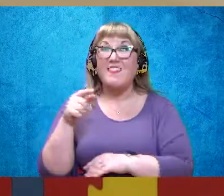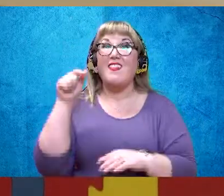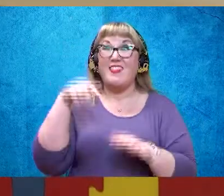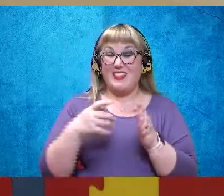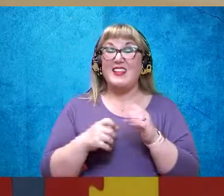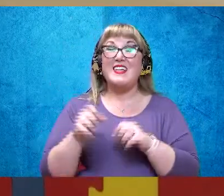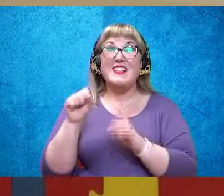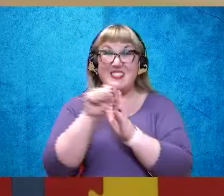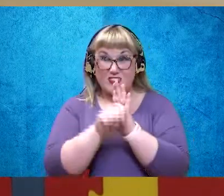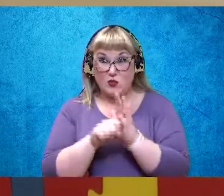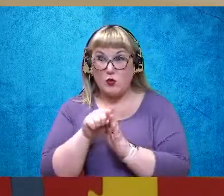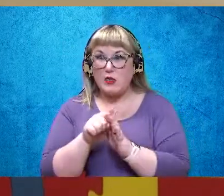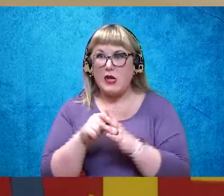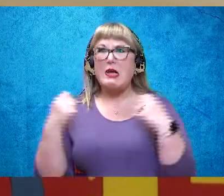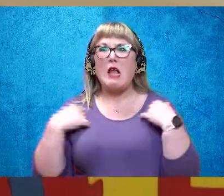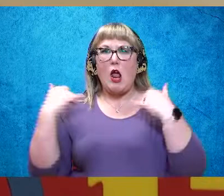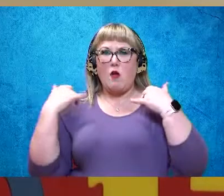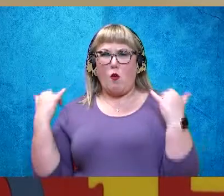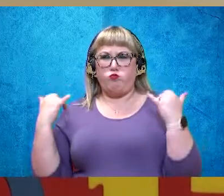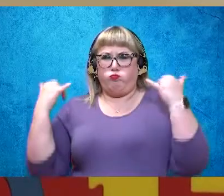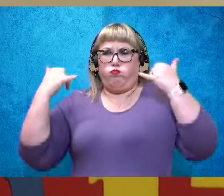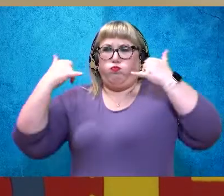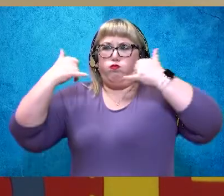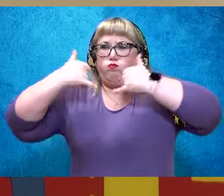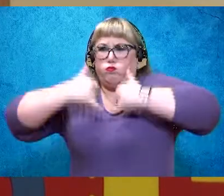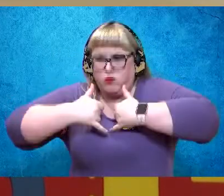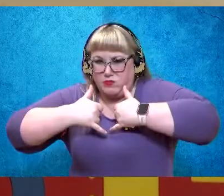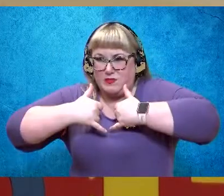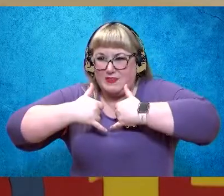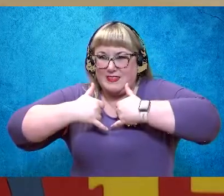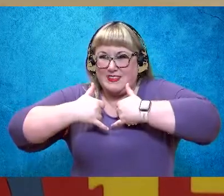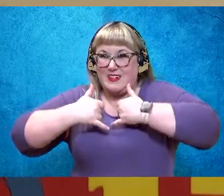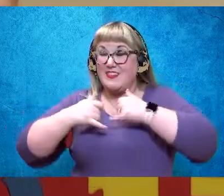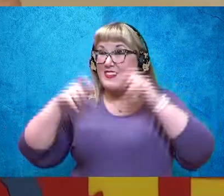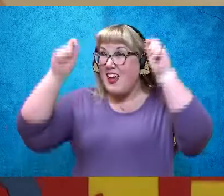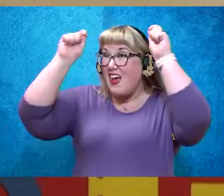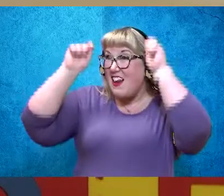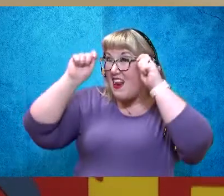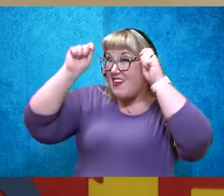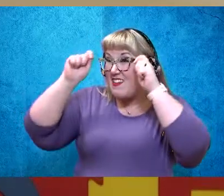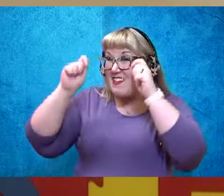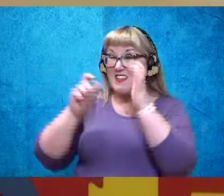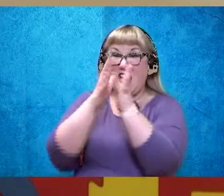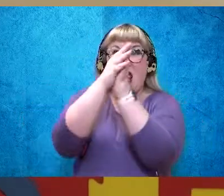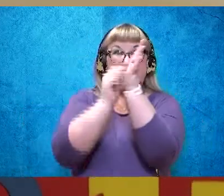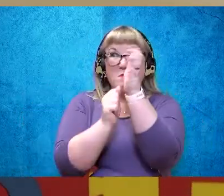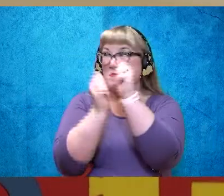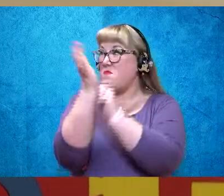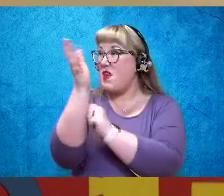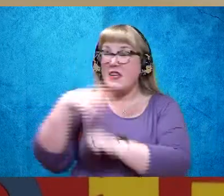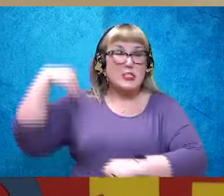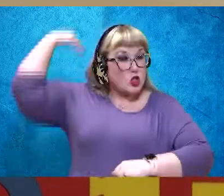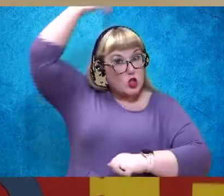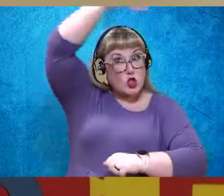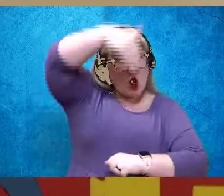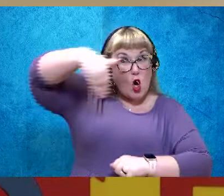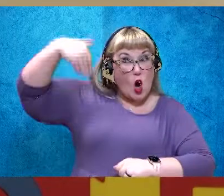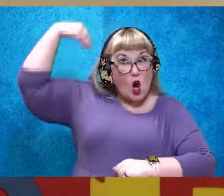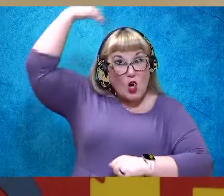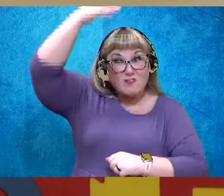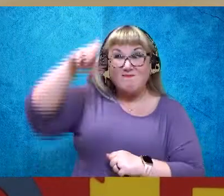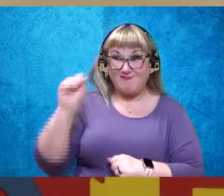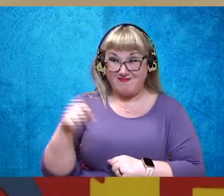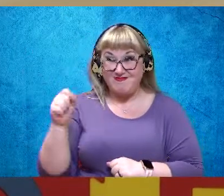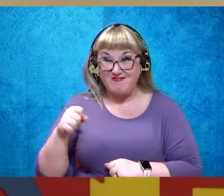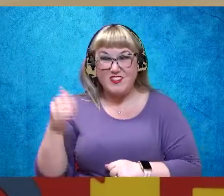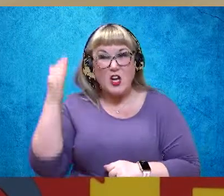season that we wear big, heavy jackets and hats and mittens and scarves on our neck.